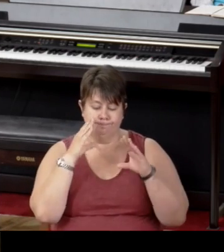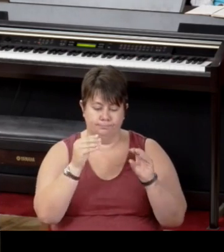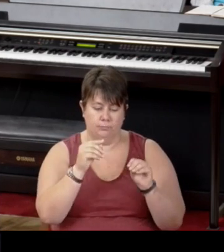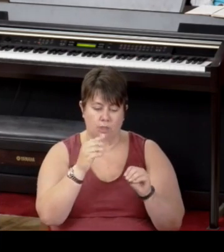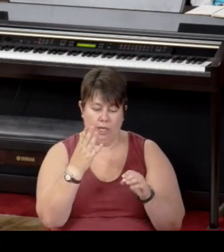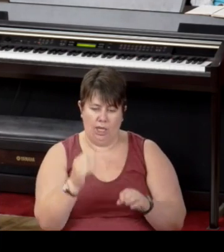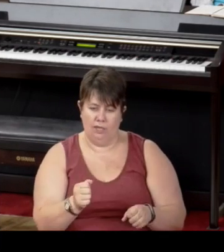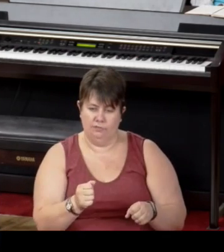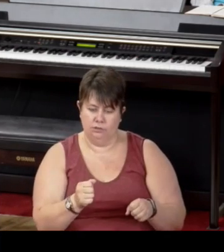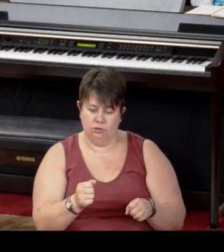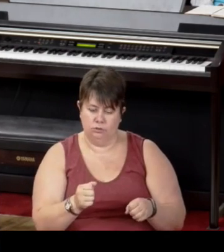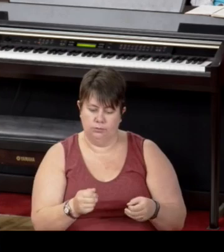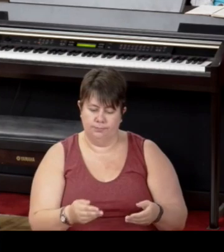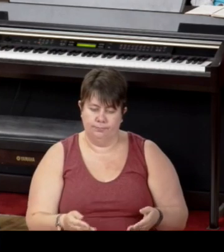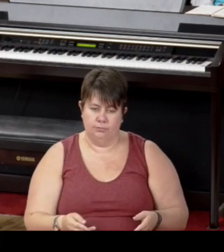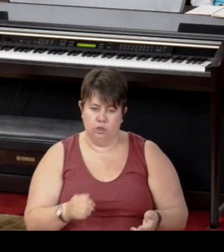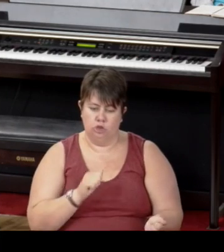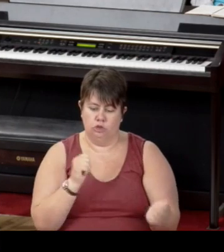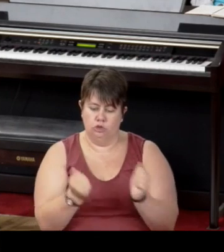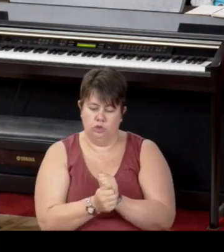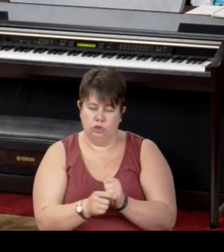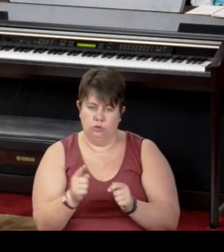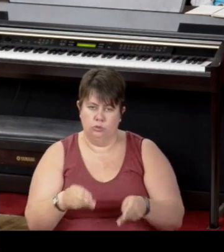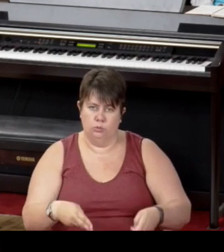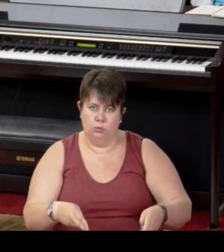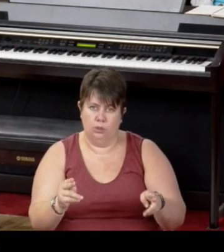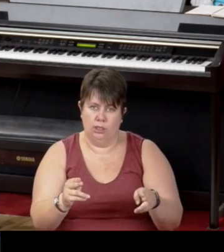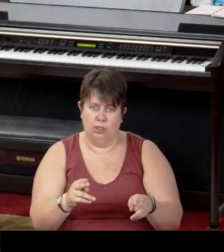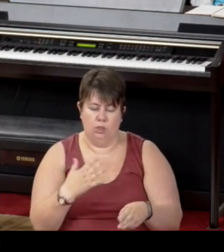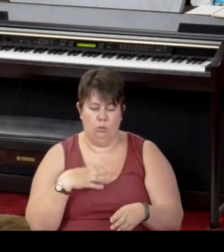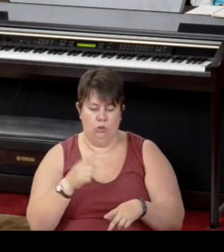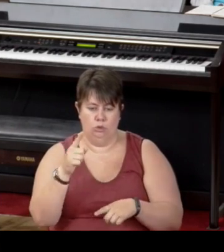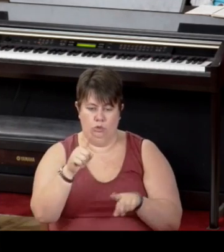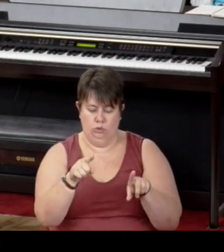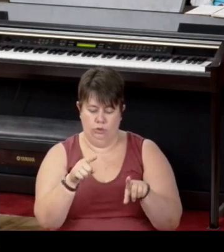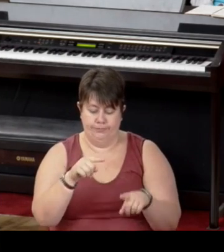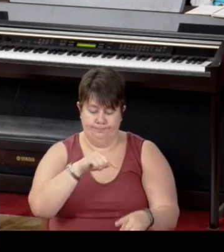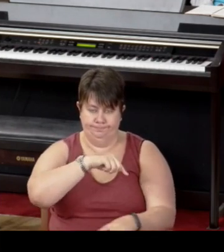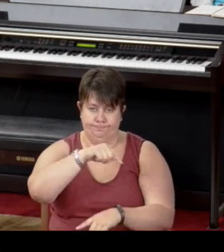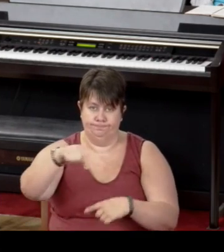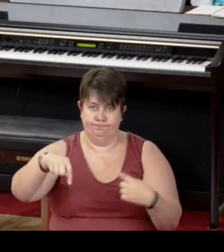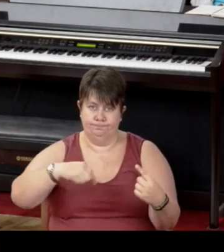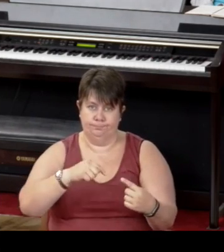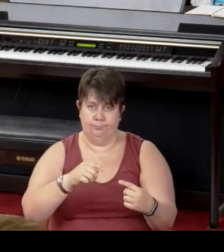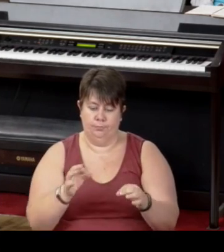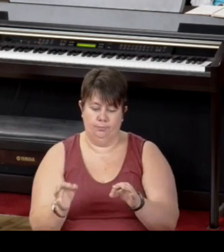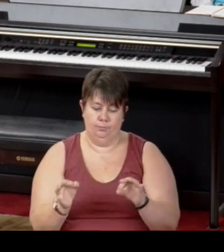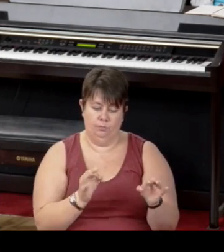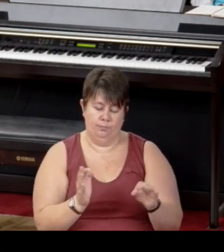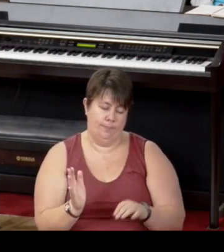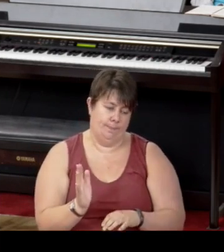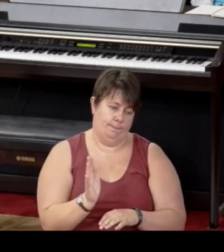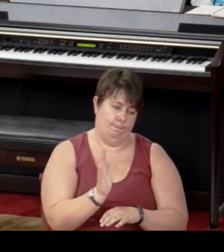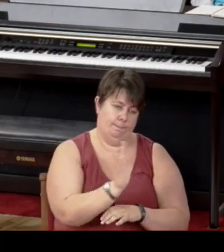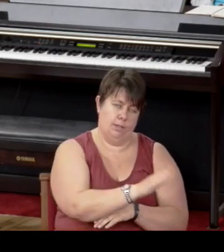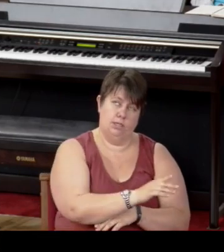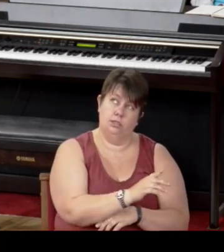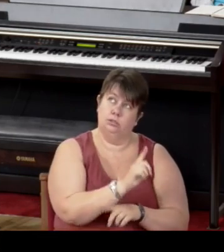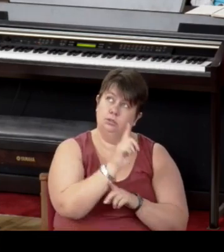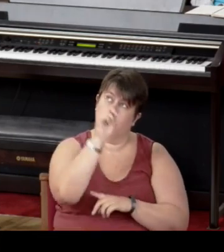is taking them further from God, and what Jesus wants them to do is to turn around and move back toward